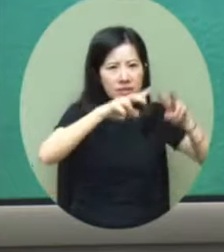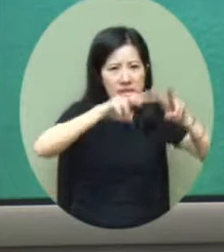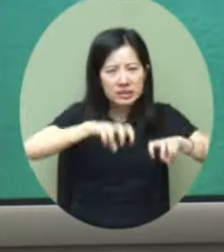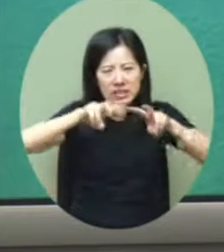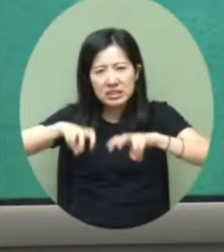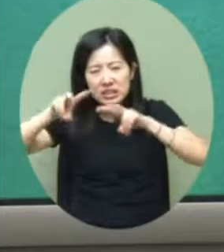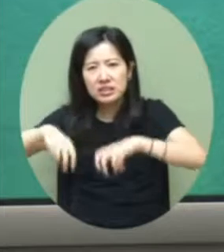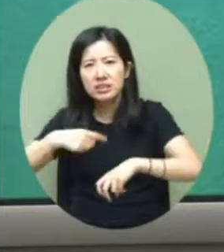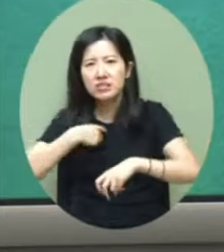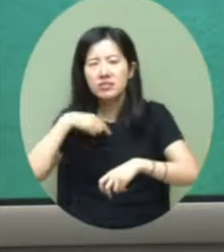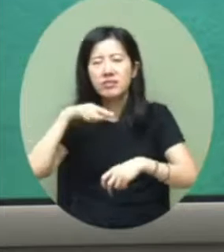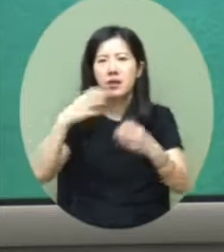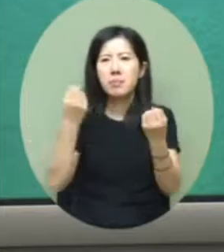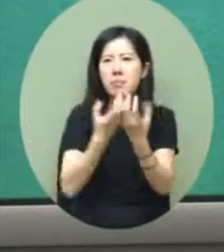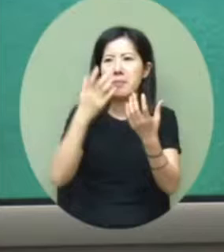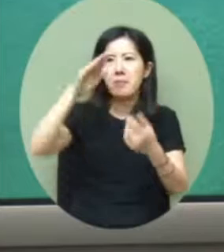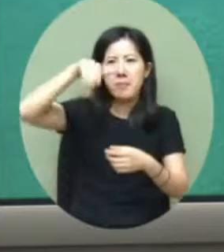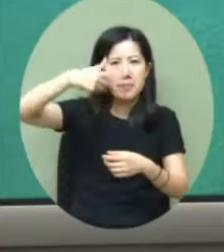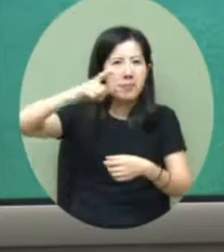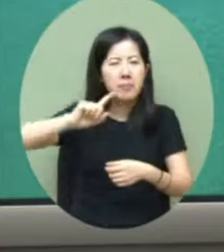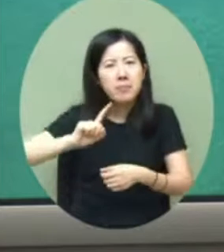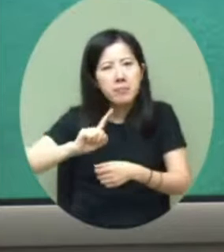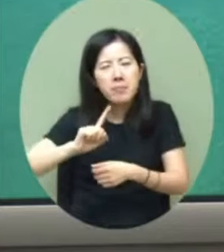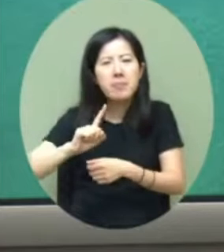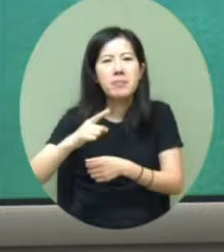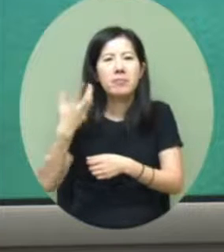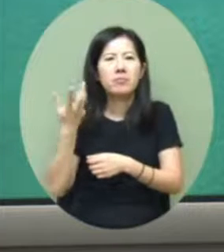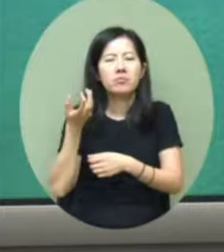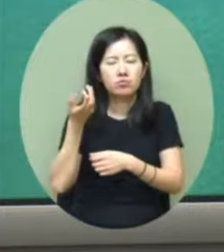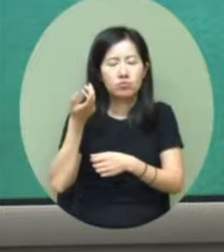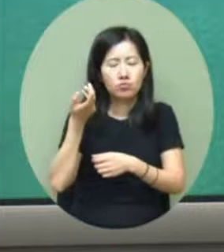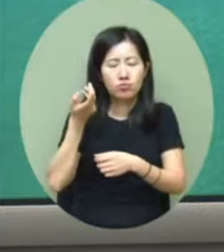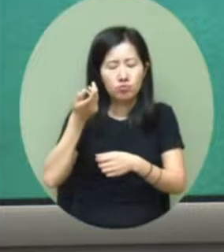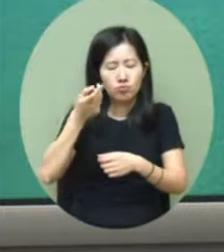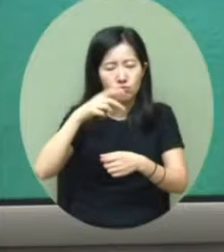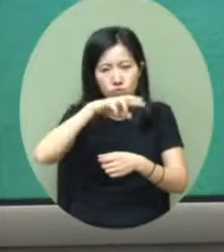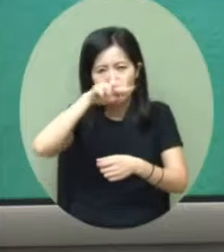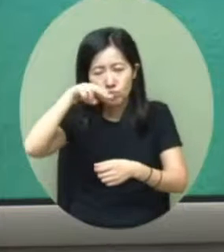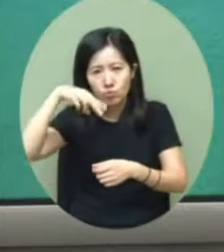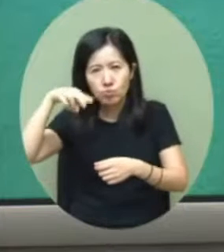There is an order to suspend similar works.